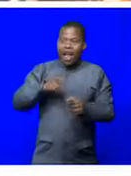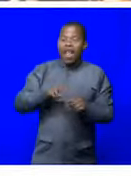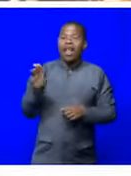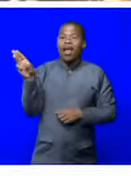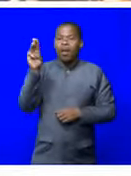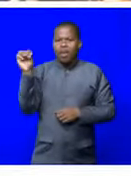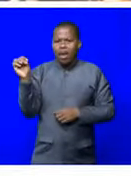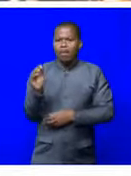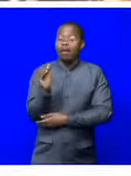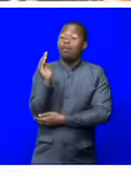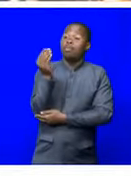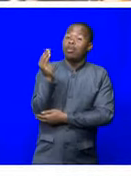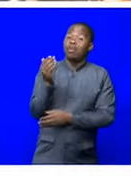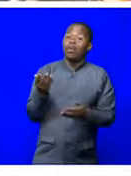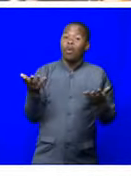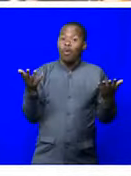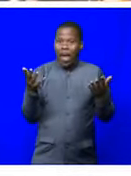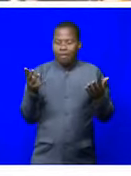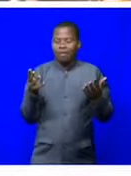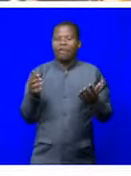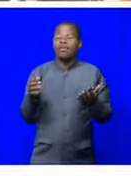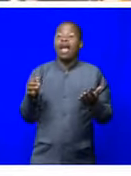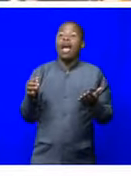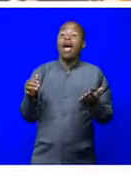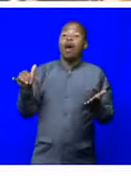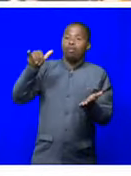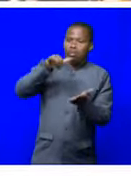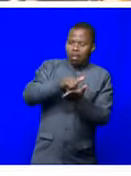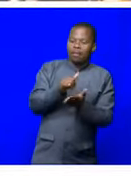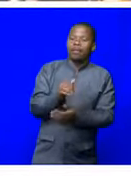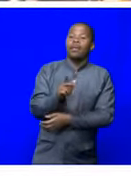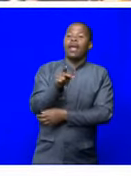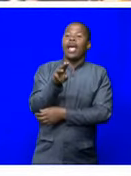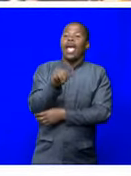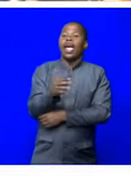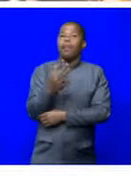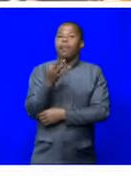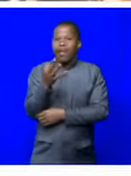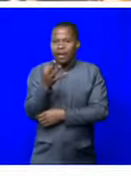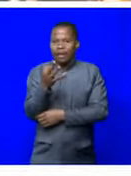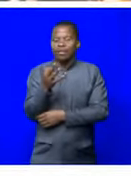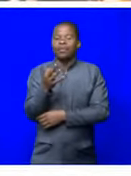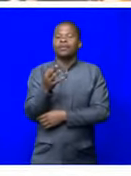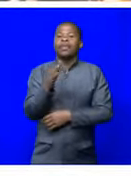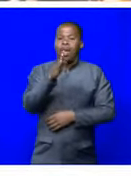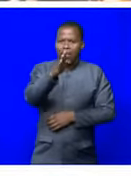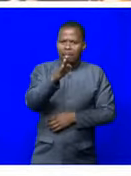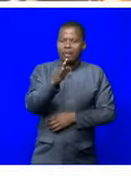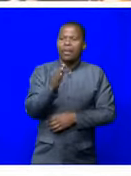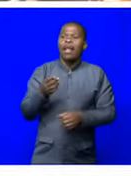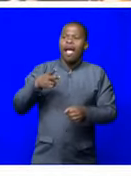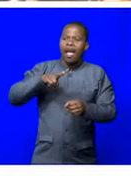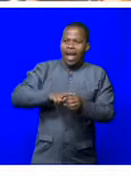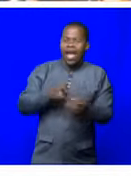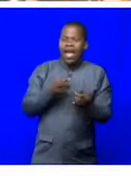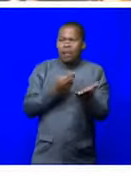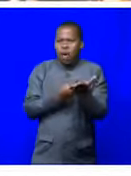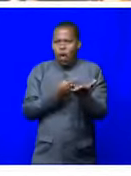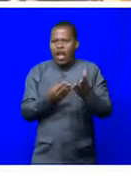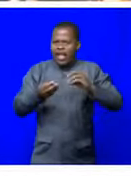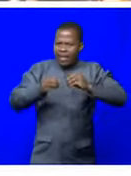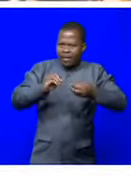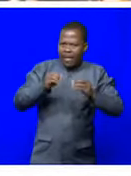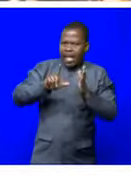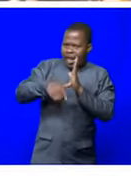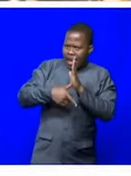ke bekakhuluma eKenya eMswati the Third International Airport eSkhupe ngemuva kwekufika kwakhe kuleli. Kelike umbiko ke